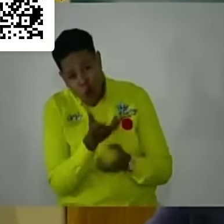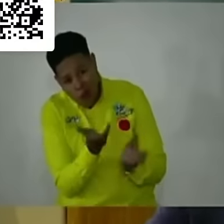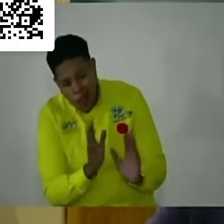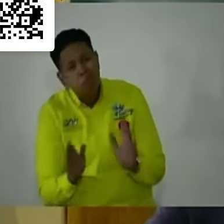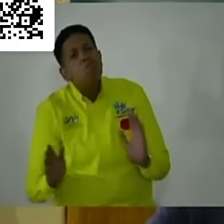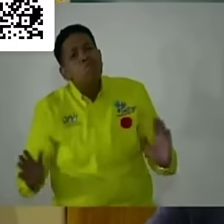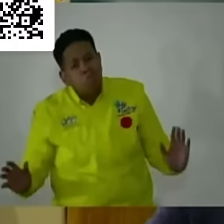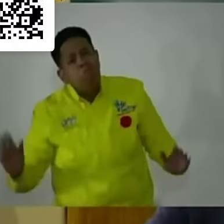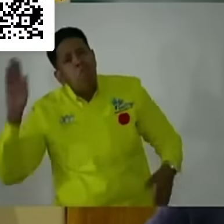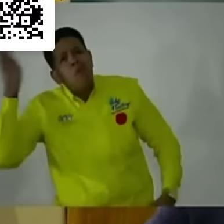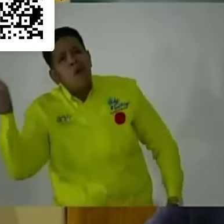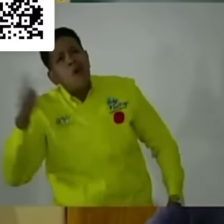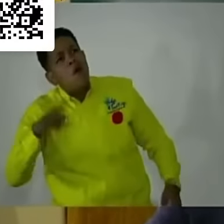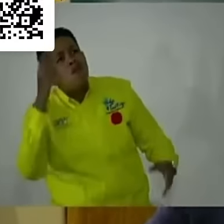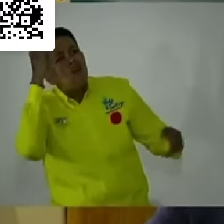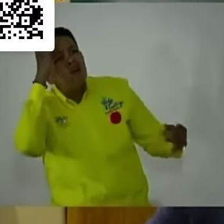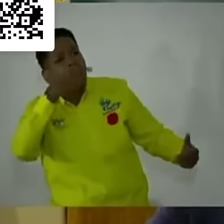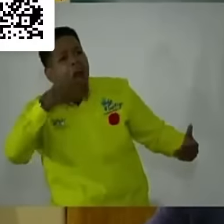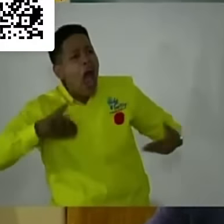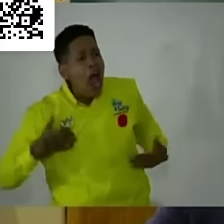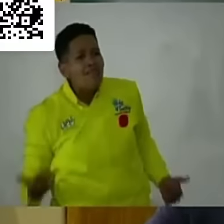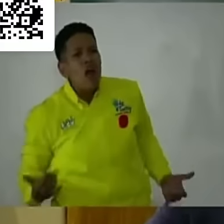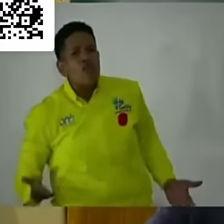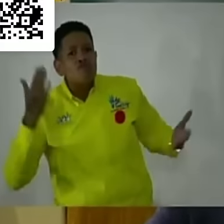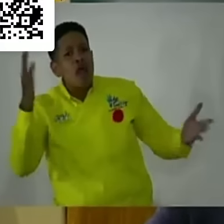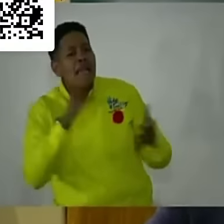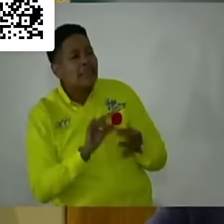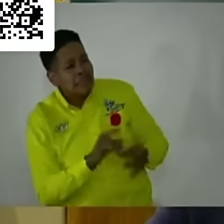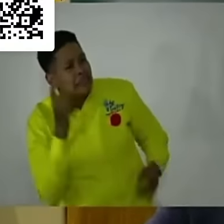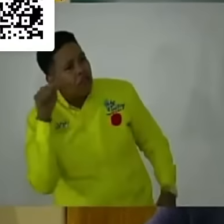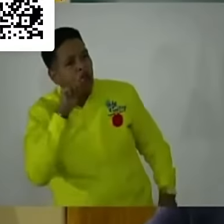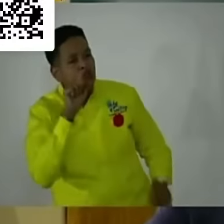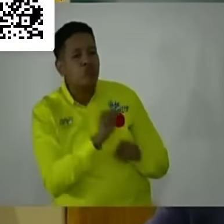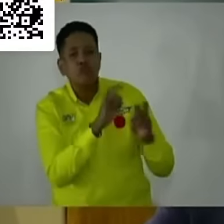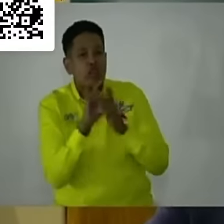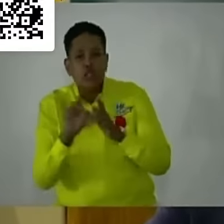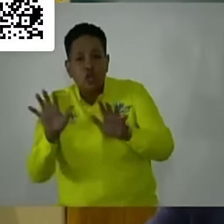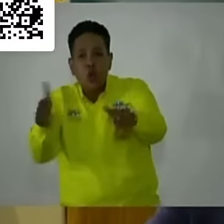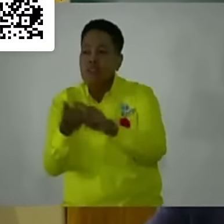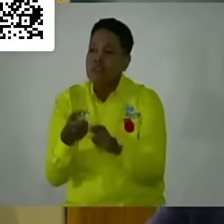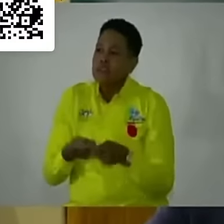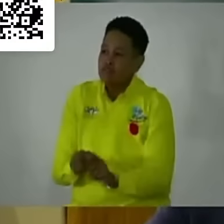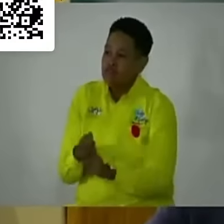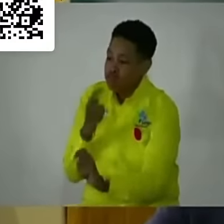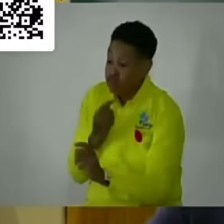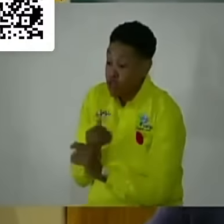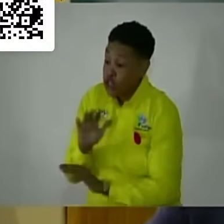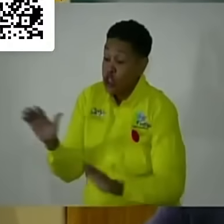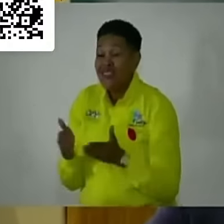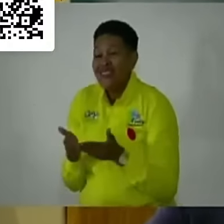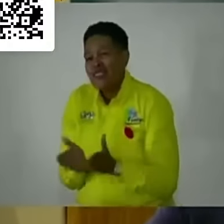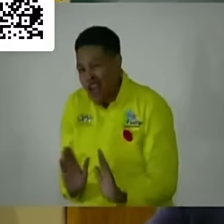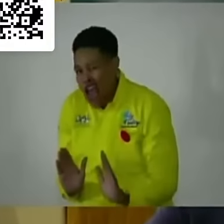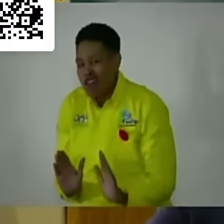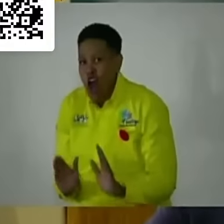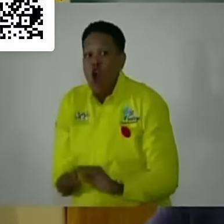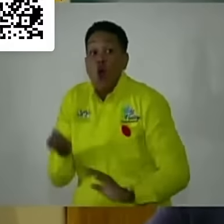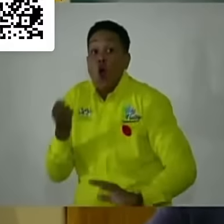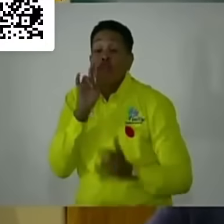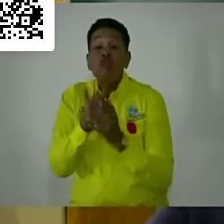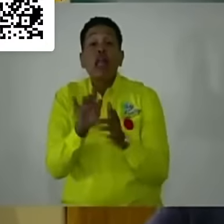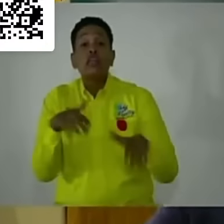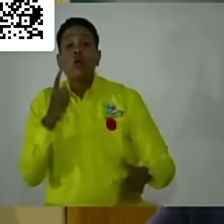that all of the concerns that they have raised, whether it be in relation to the mining sector in general or in relation